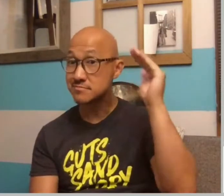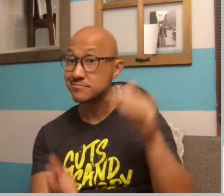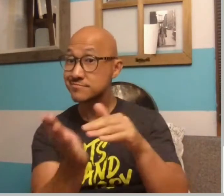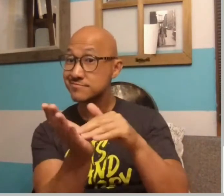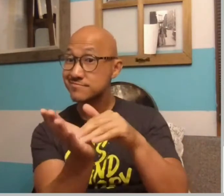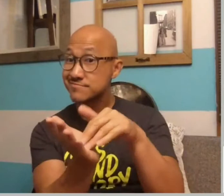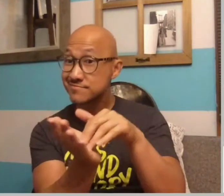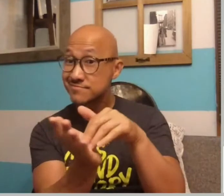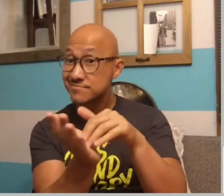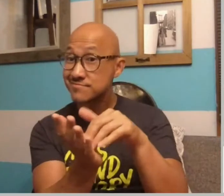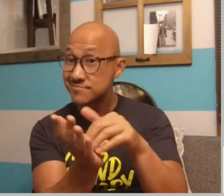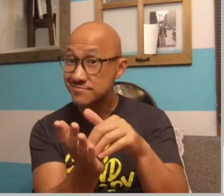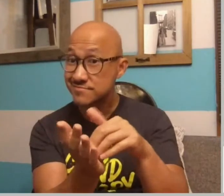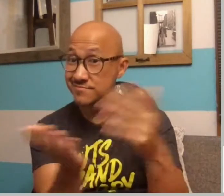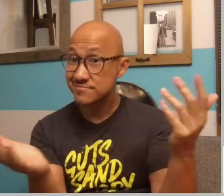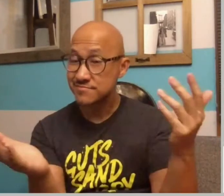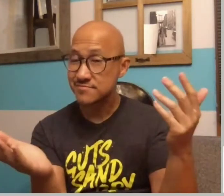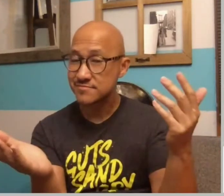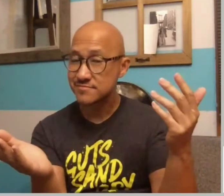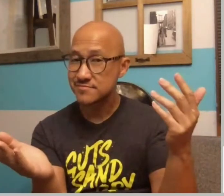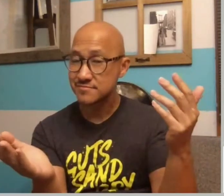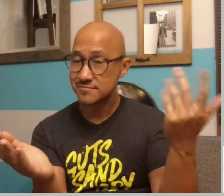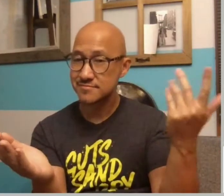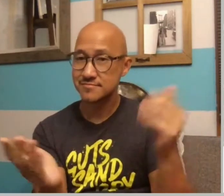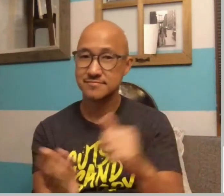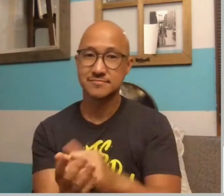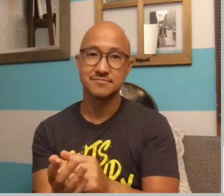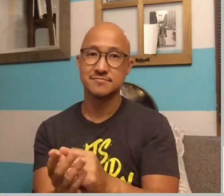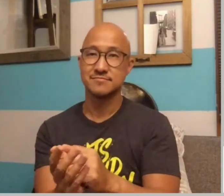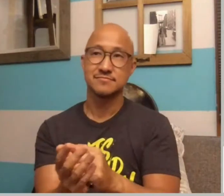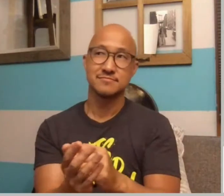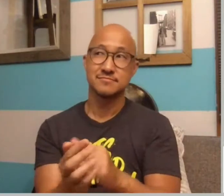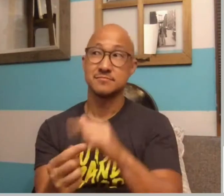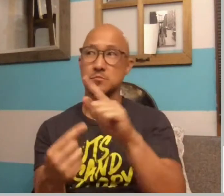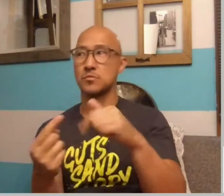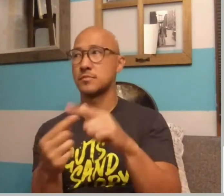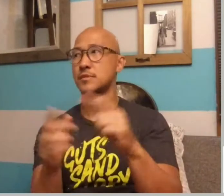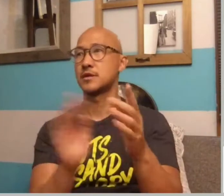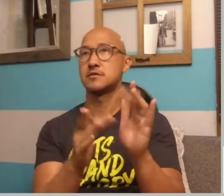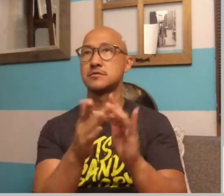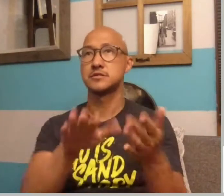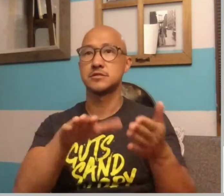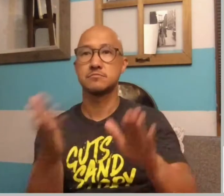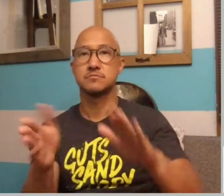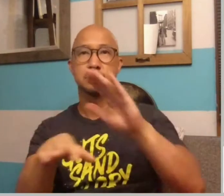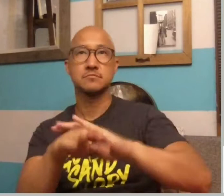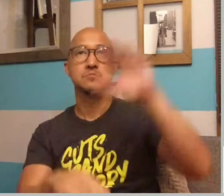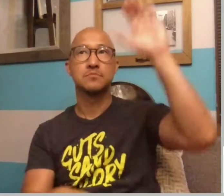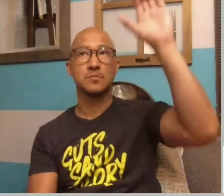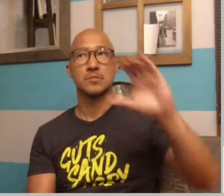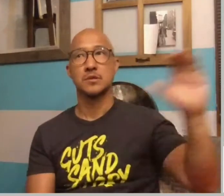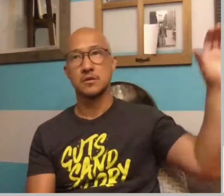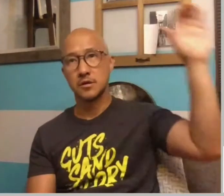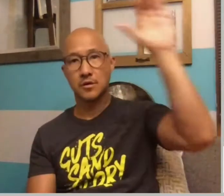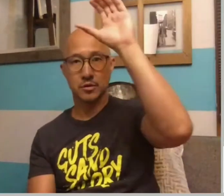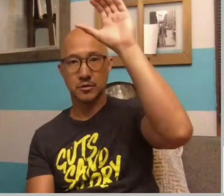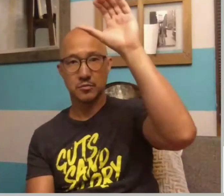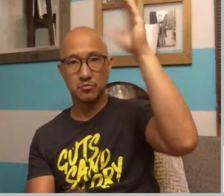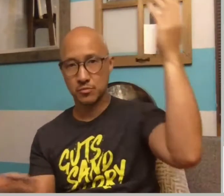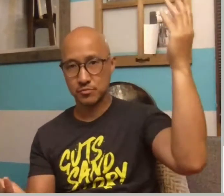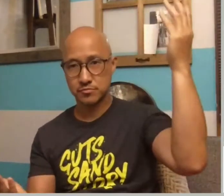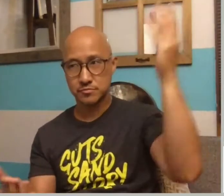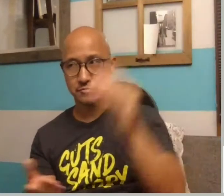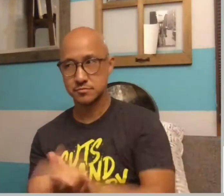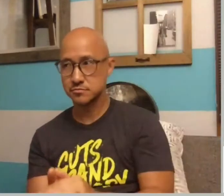be brutally murdered by people is the most humiliating yet most amazing decision ever made. Well, so